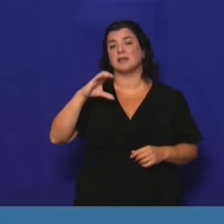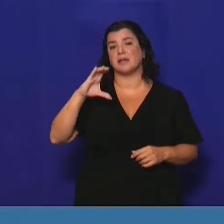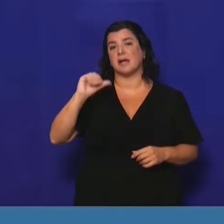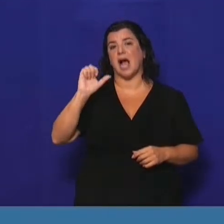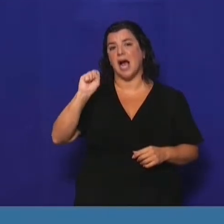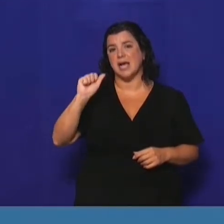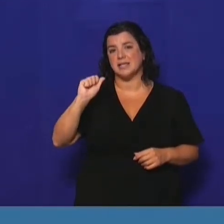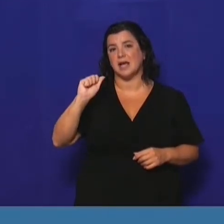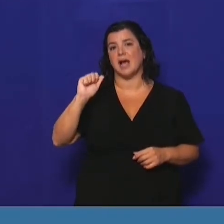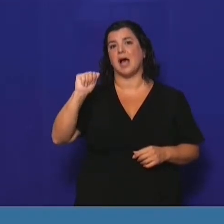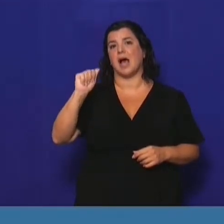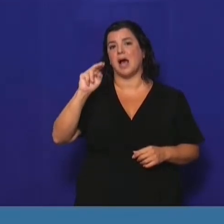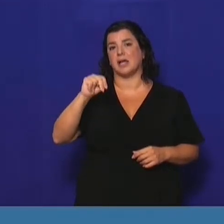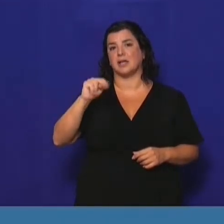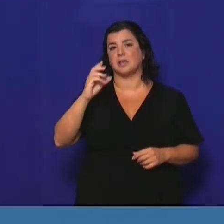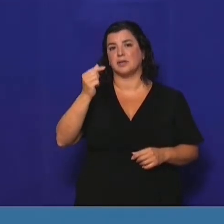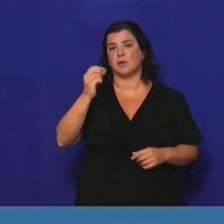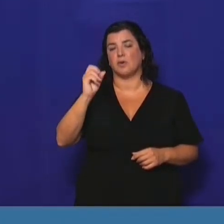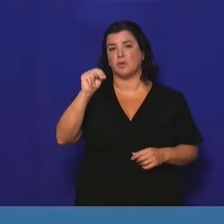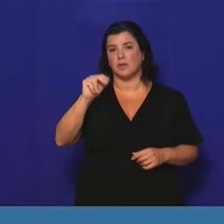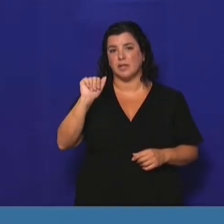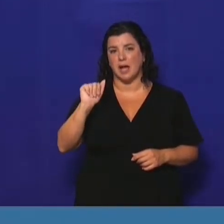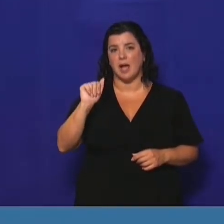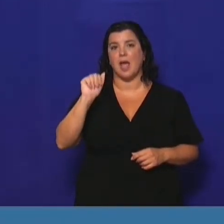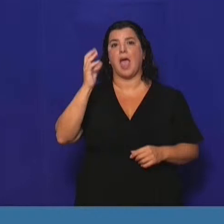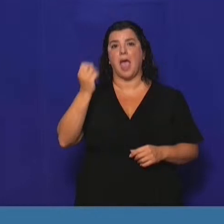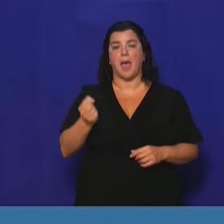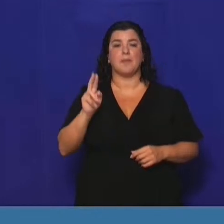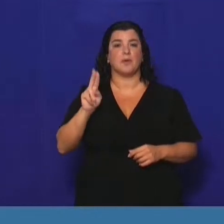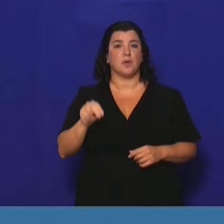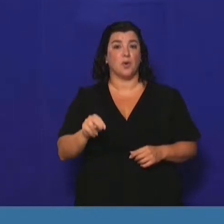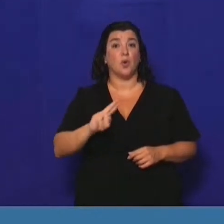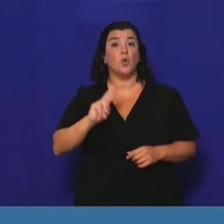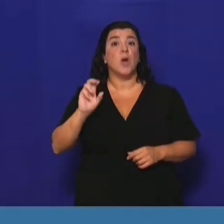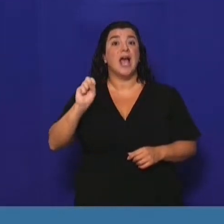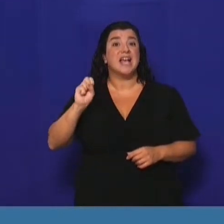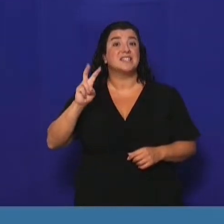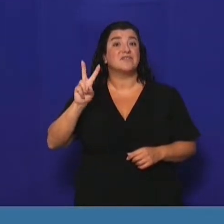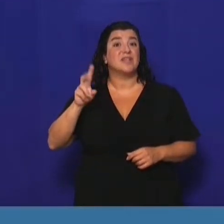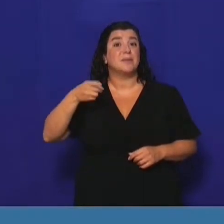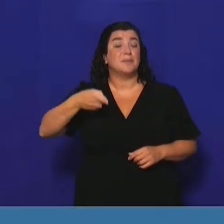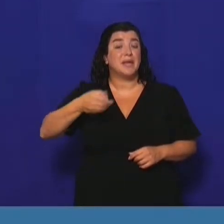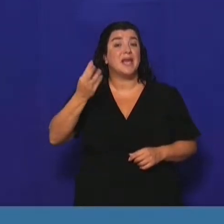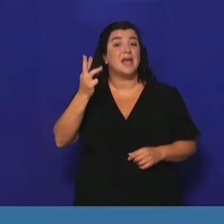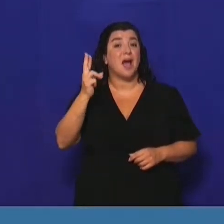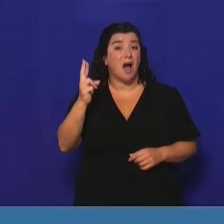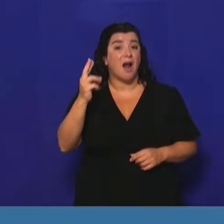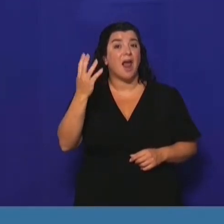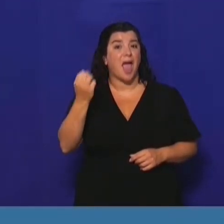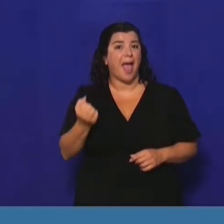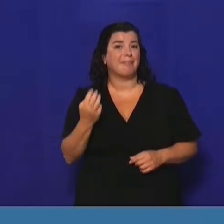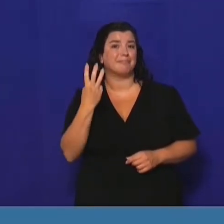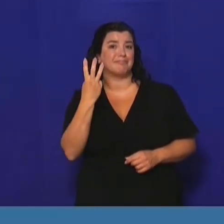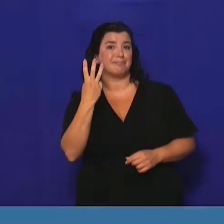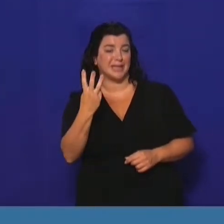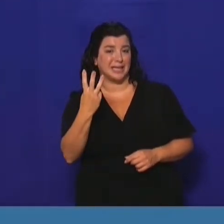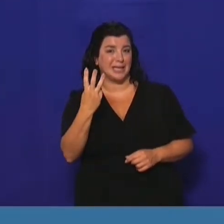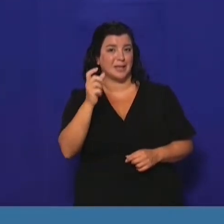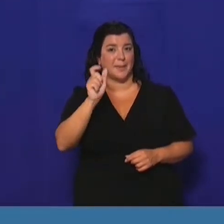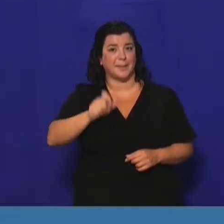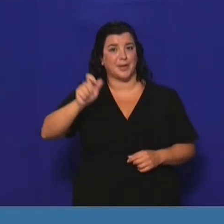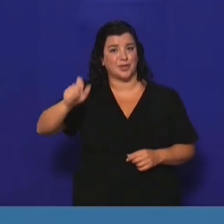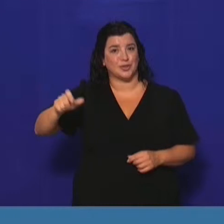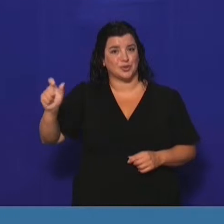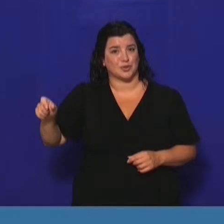fil-residenza ta' Ħaster fl-SVPR ukoll għandna sala minnhom fejn għandna 3 każijiet ta' residenti